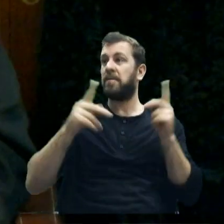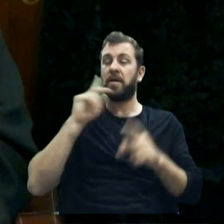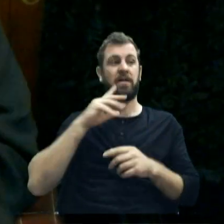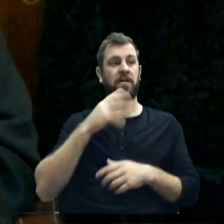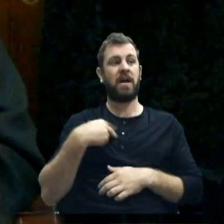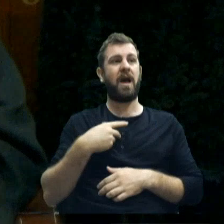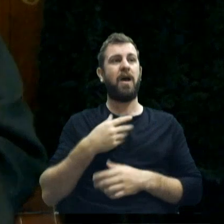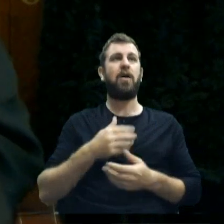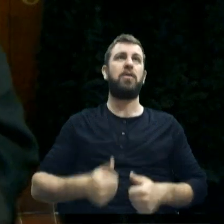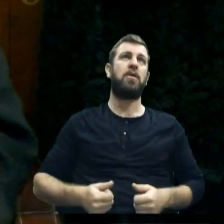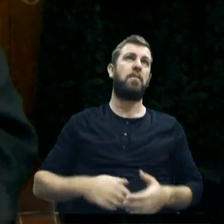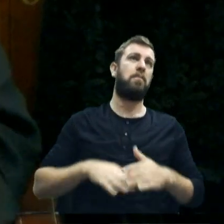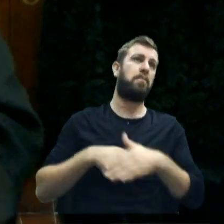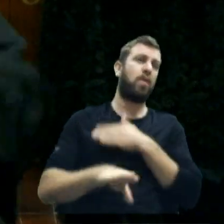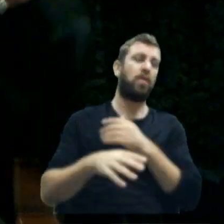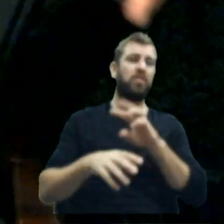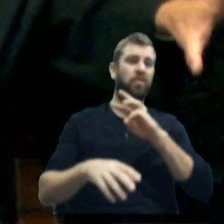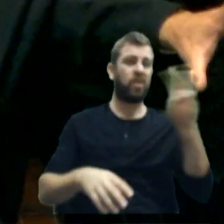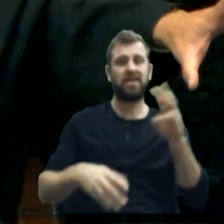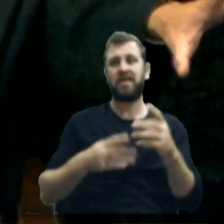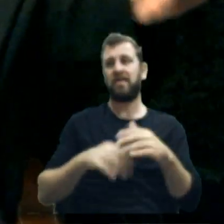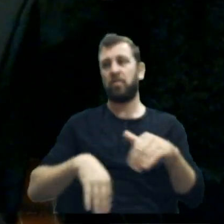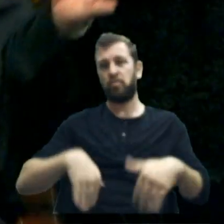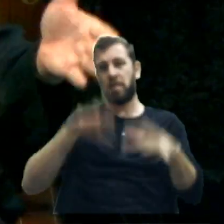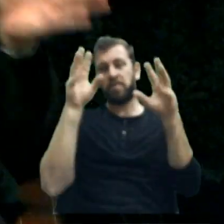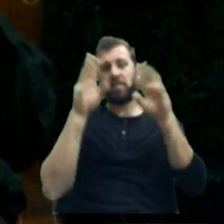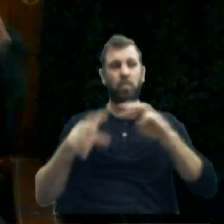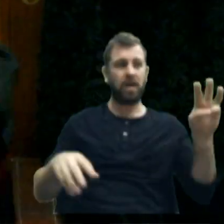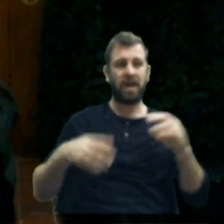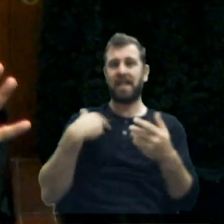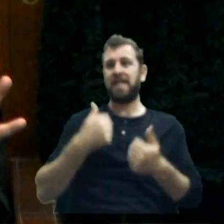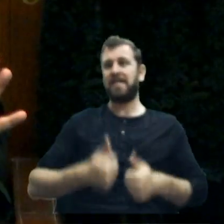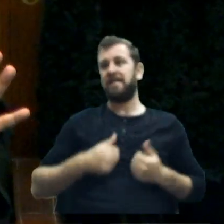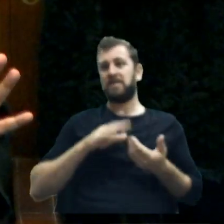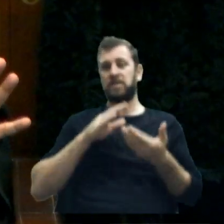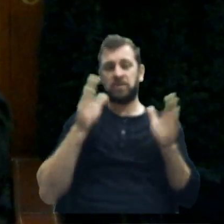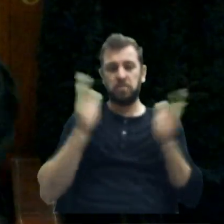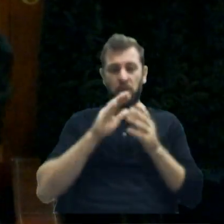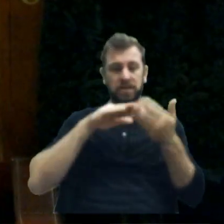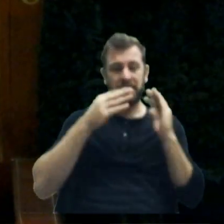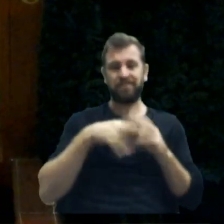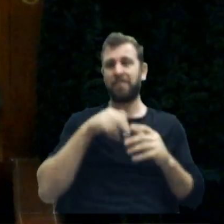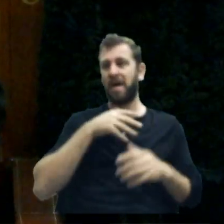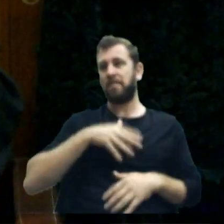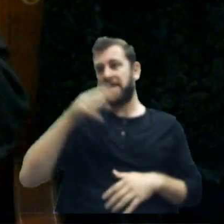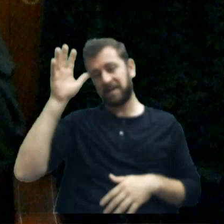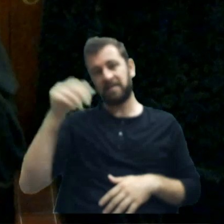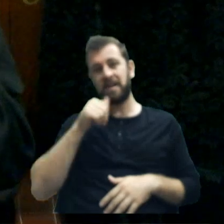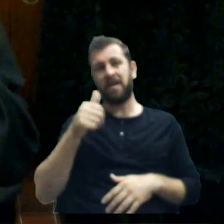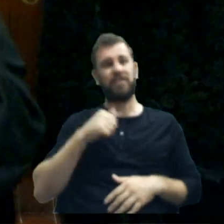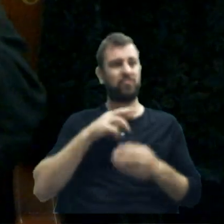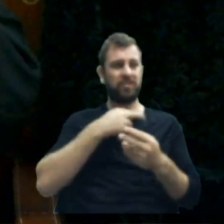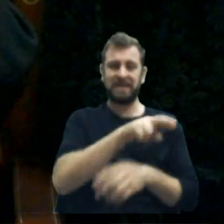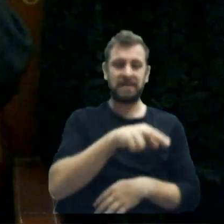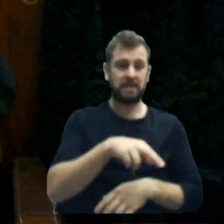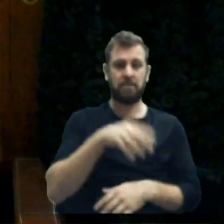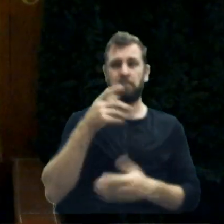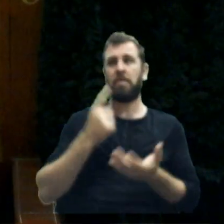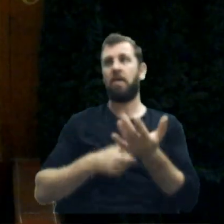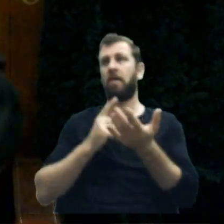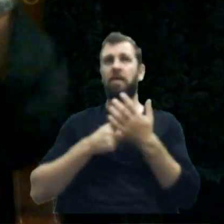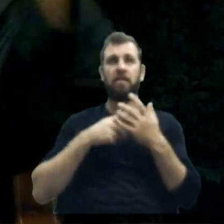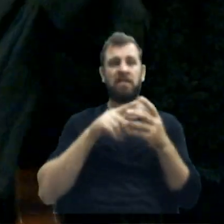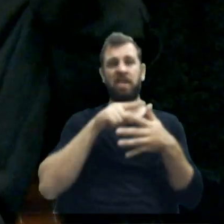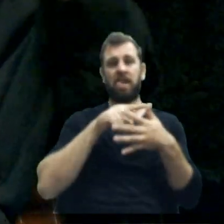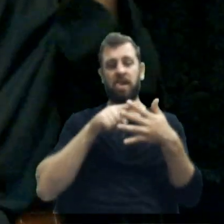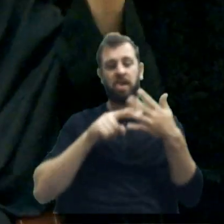West, raised in the West, I live in a small town, my parents weren't very religious, blah, blah, blah, this and that. Of all the things to